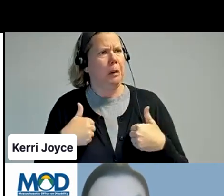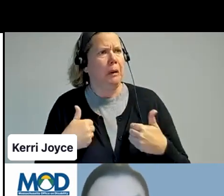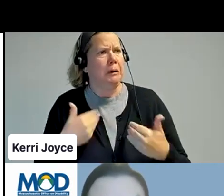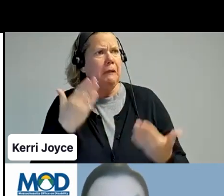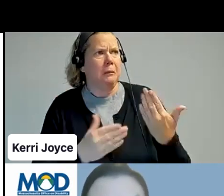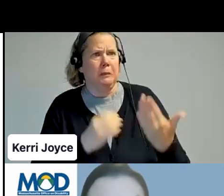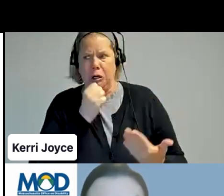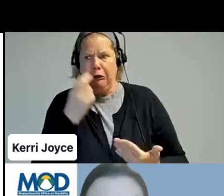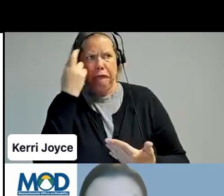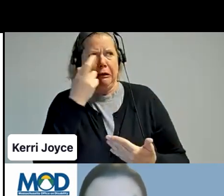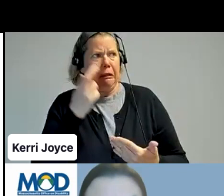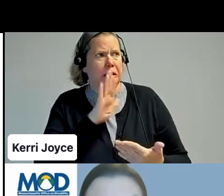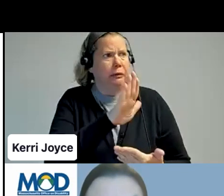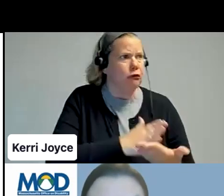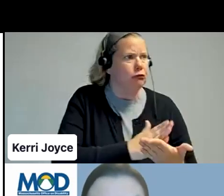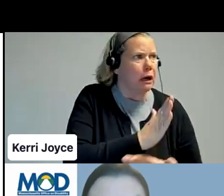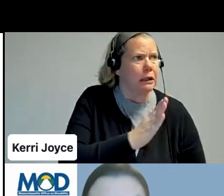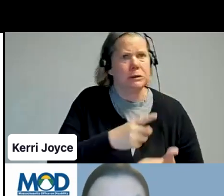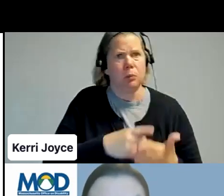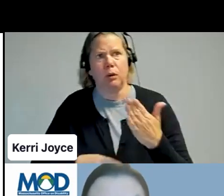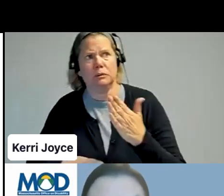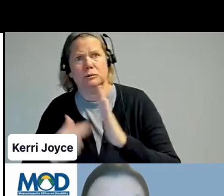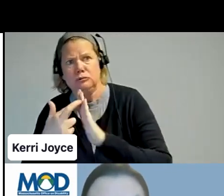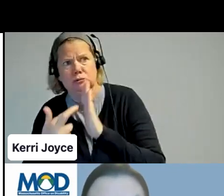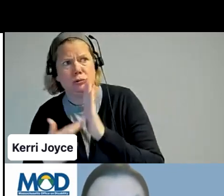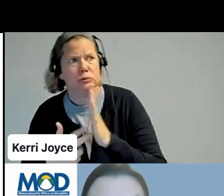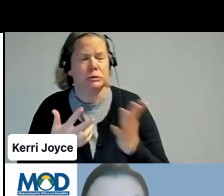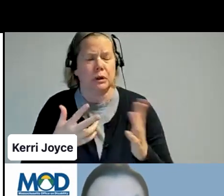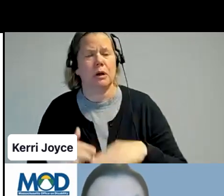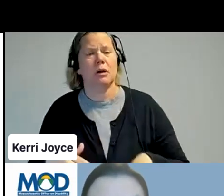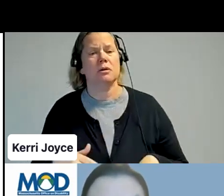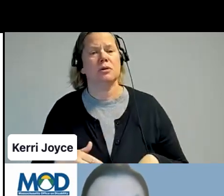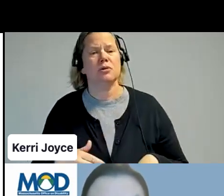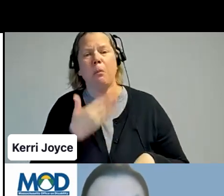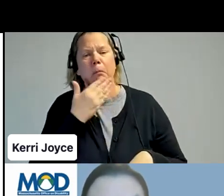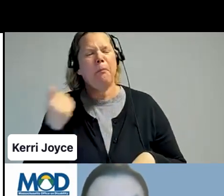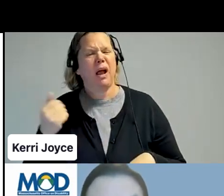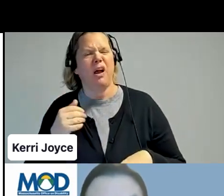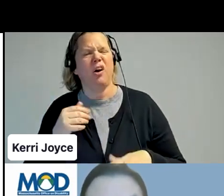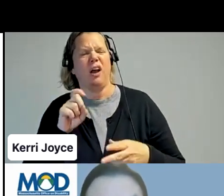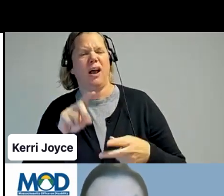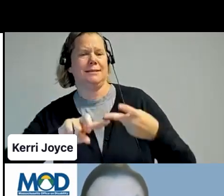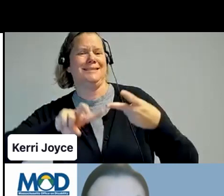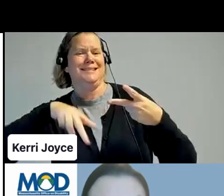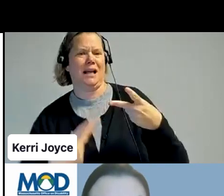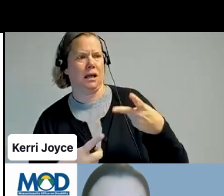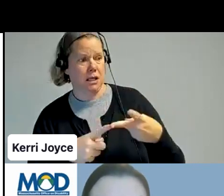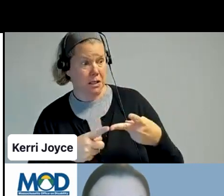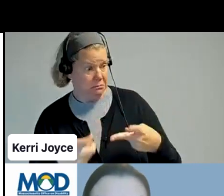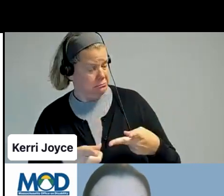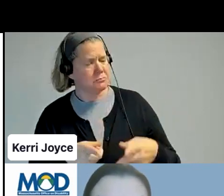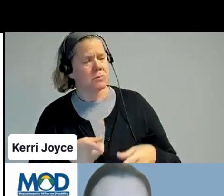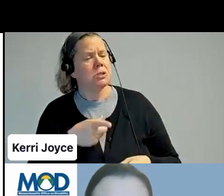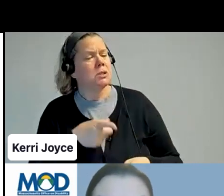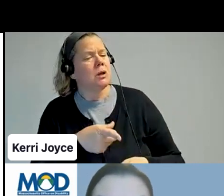is. What's really productive is to focus then on the second question and whether the answers that